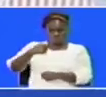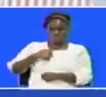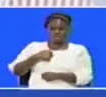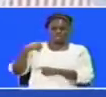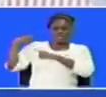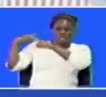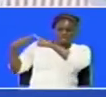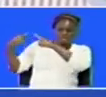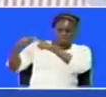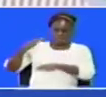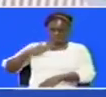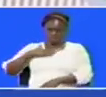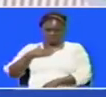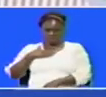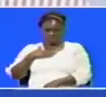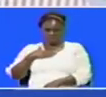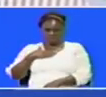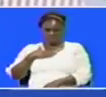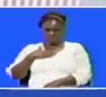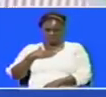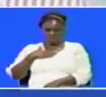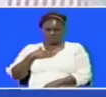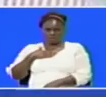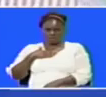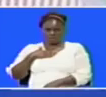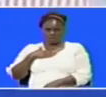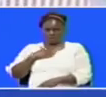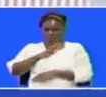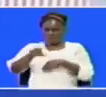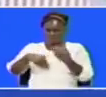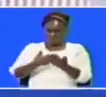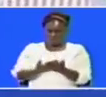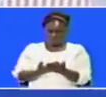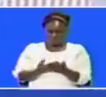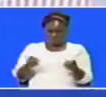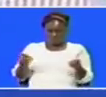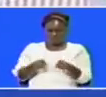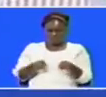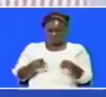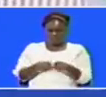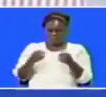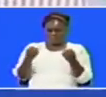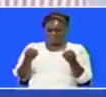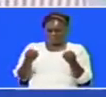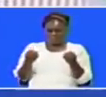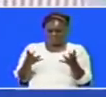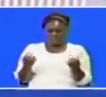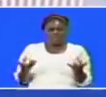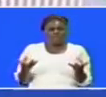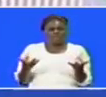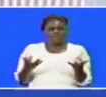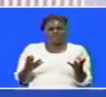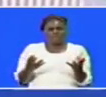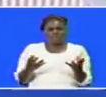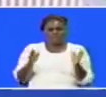my experiences, you know, despite all. And you know, the main